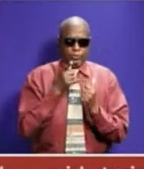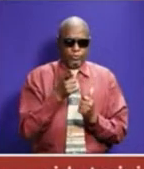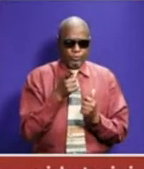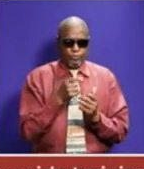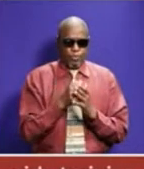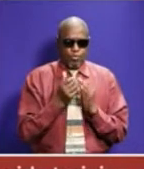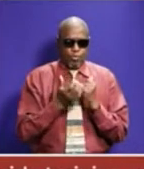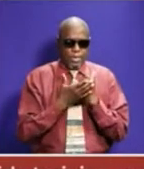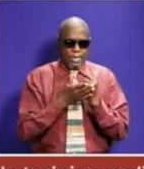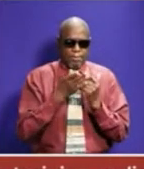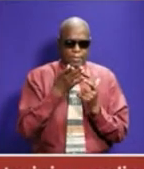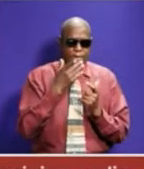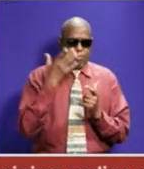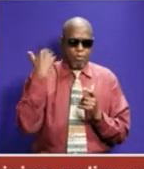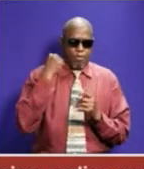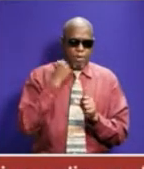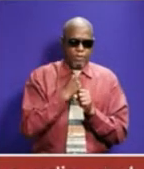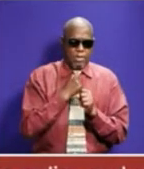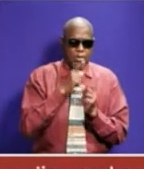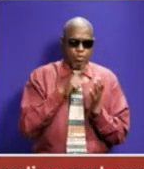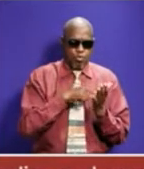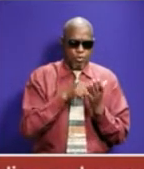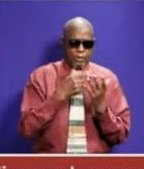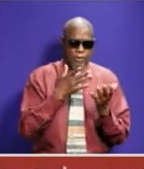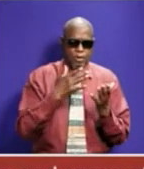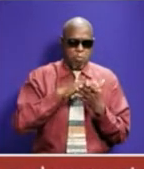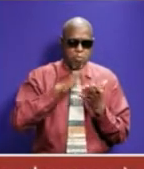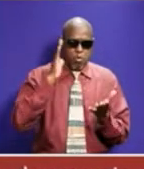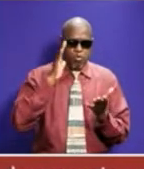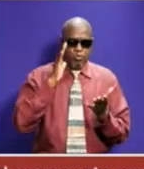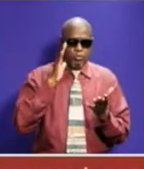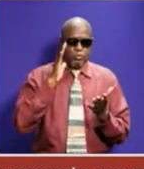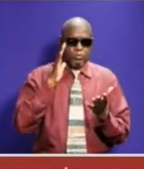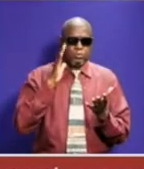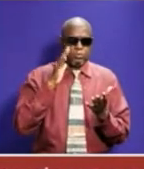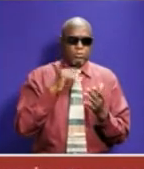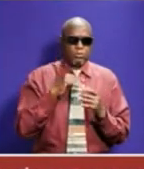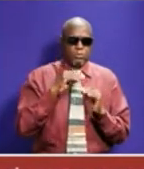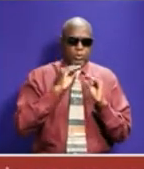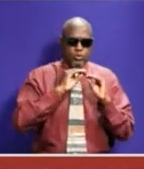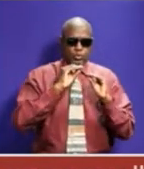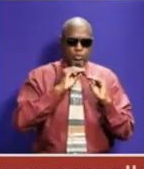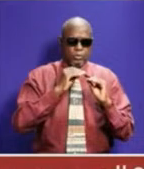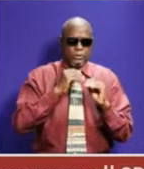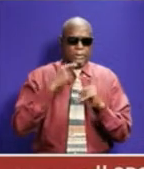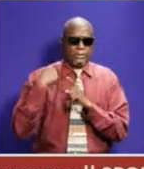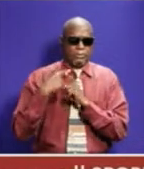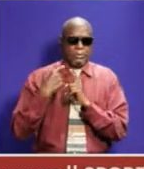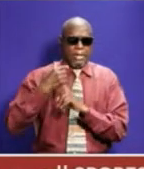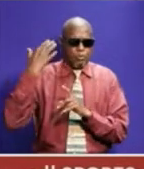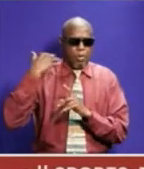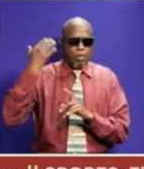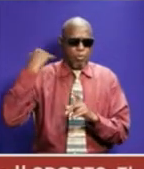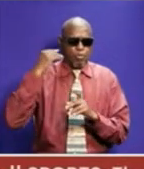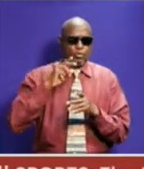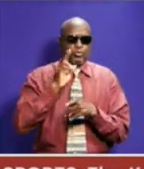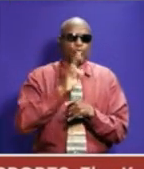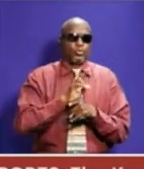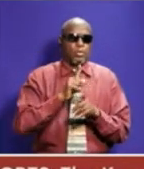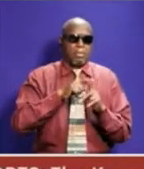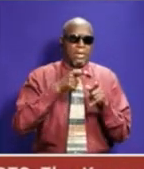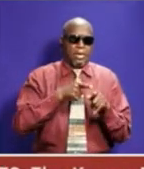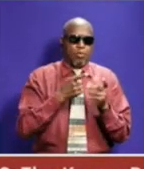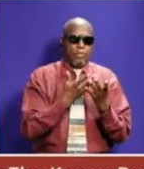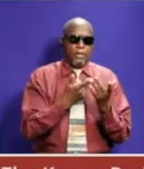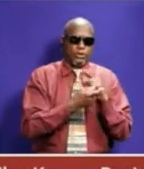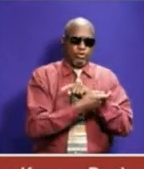see that you've been doing the wrong things. You know, most coaches are coaching from the experience, what they used to do back in the years. And things have changed,